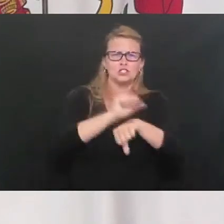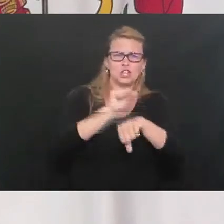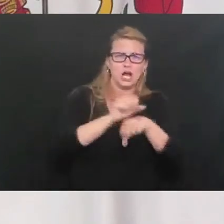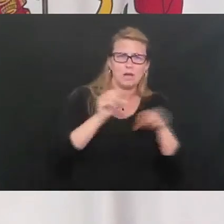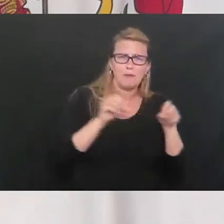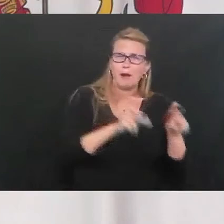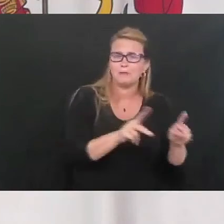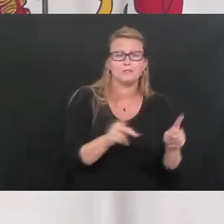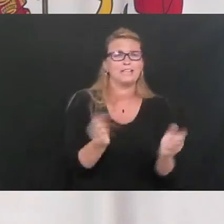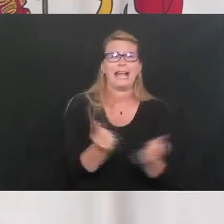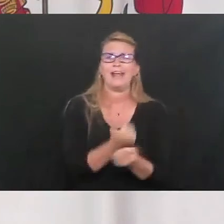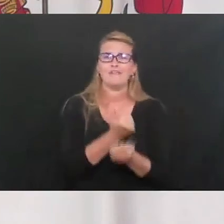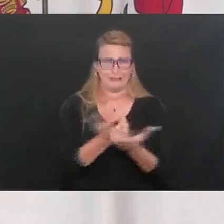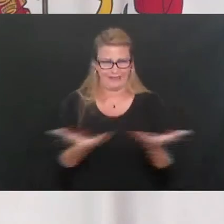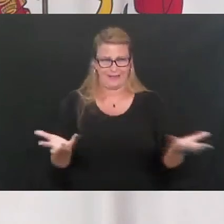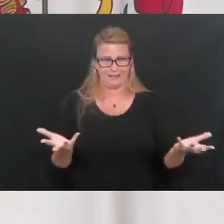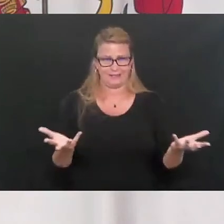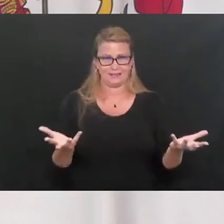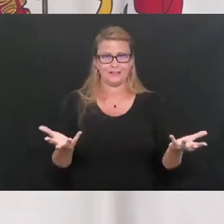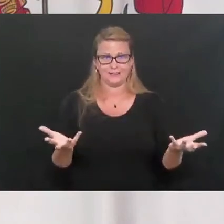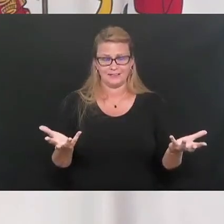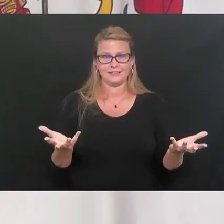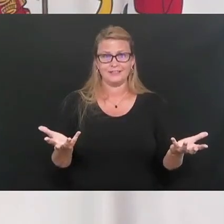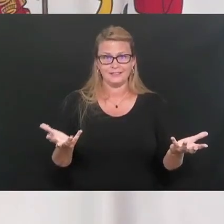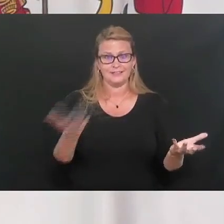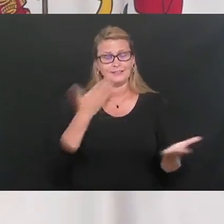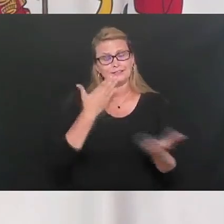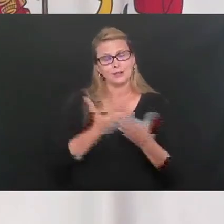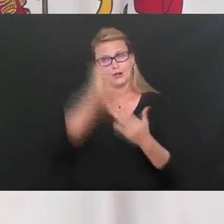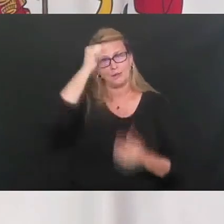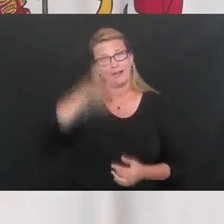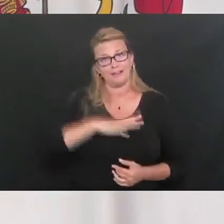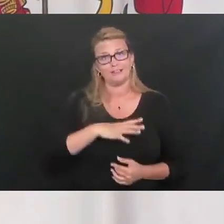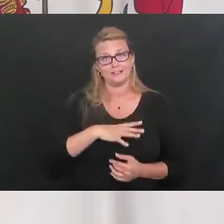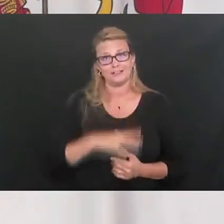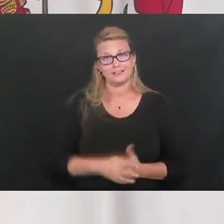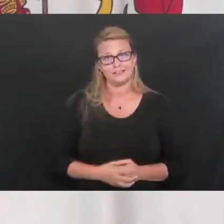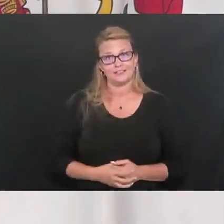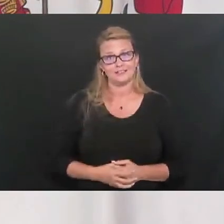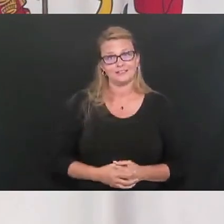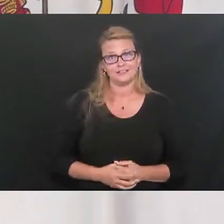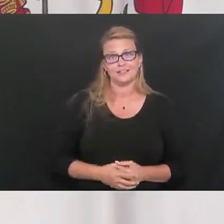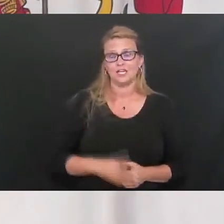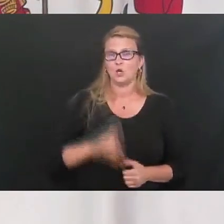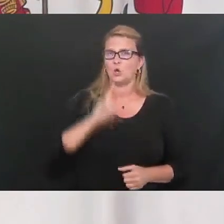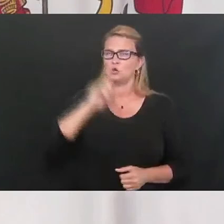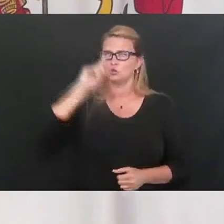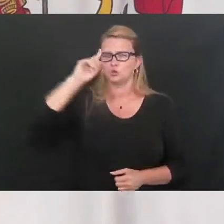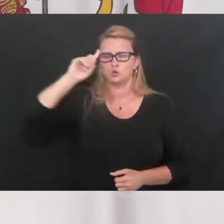more everything. Absolutely a good man. Really super smart.